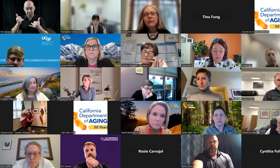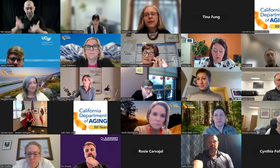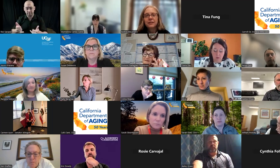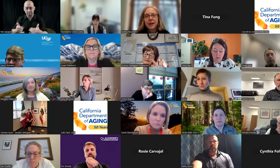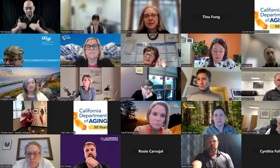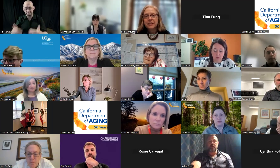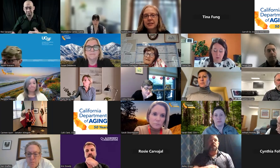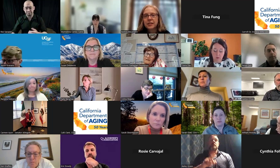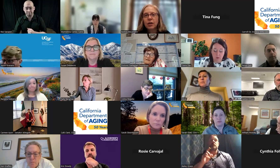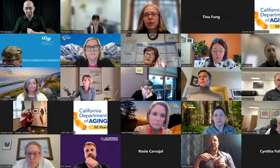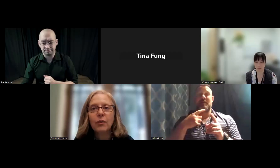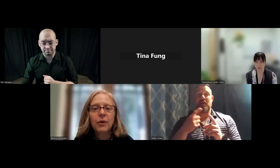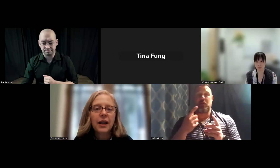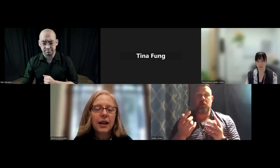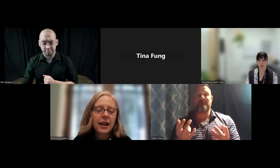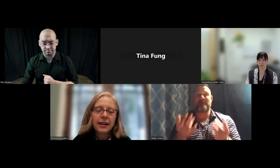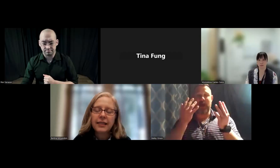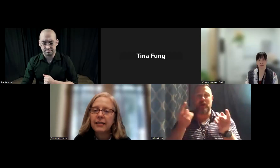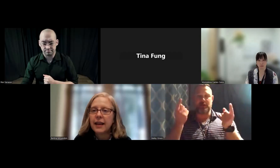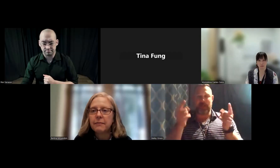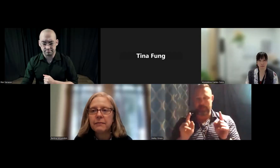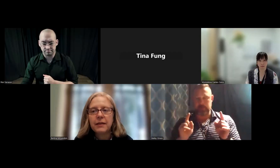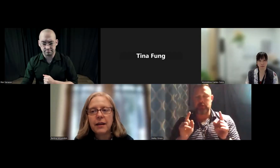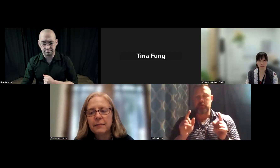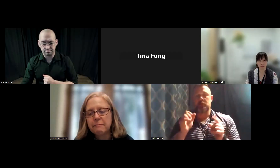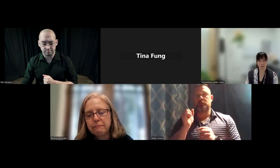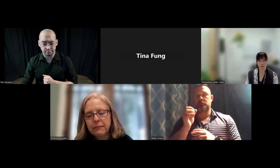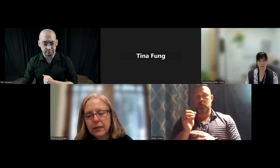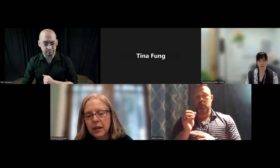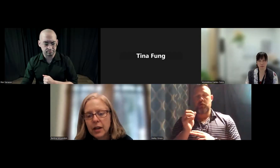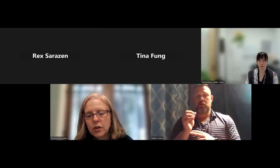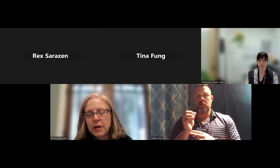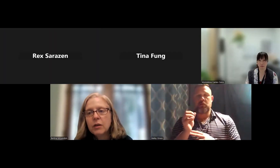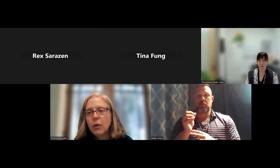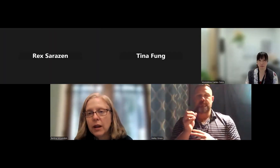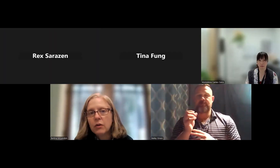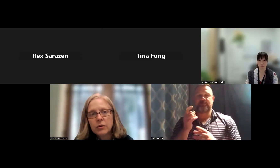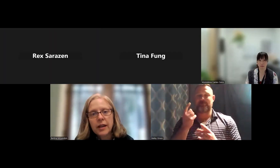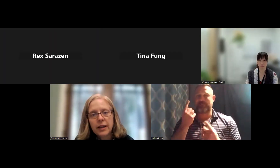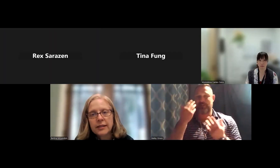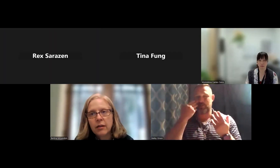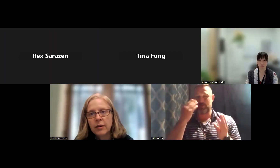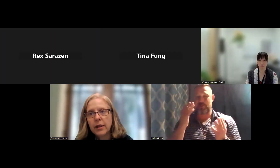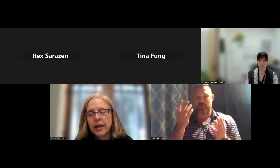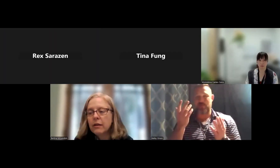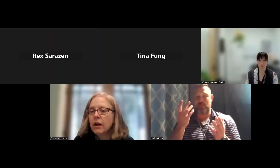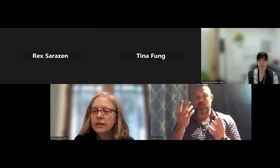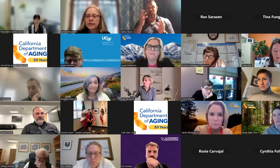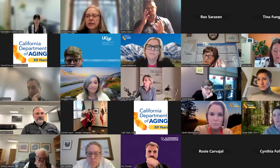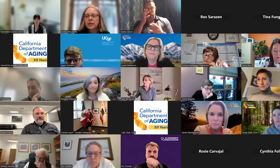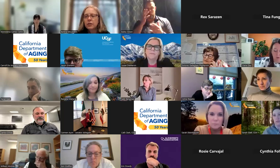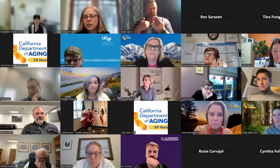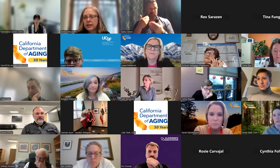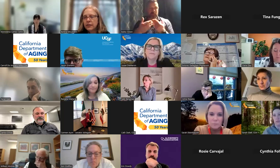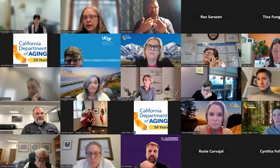the wildfires happened. So I think that nobody quite knows how that's all going to play out.